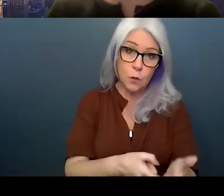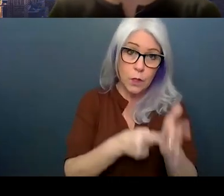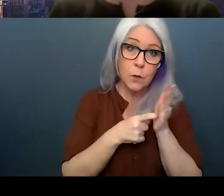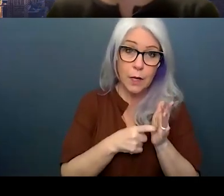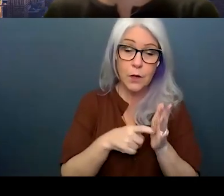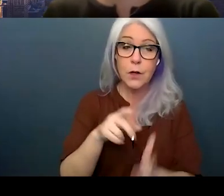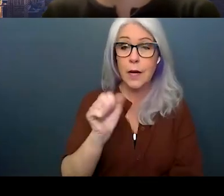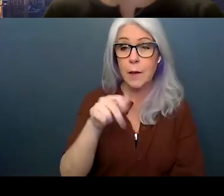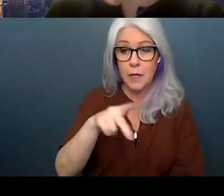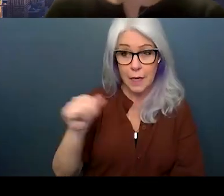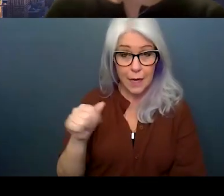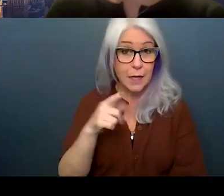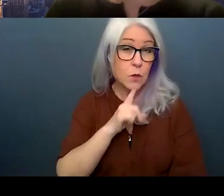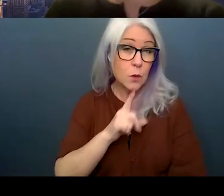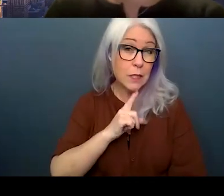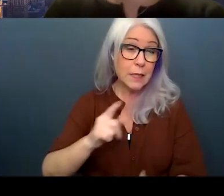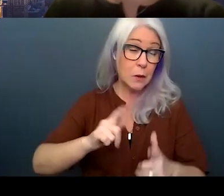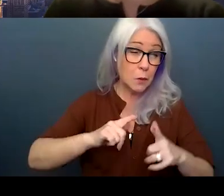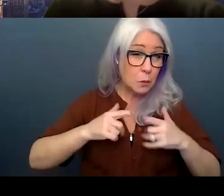well. So it's a pretty widely used